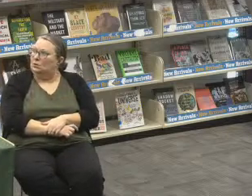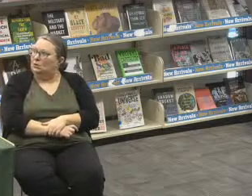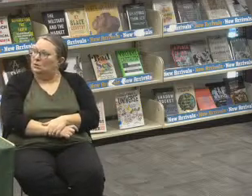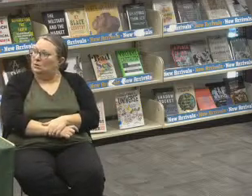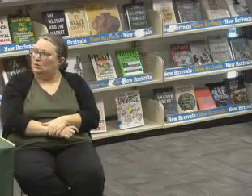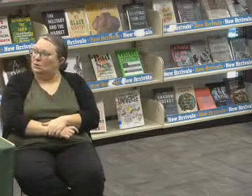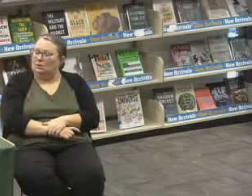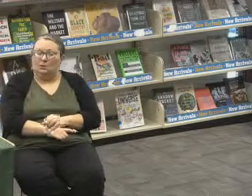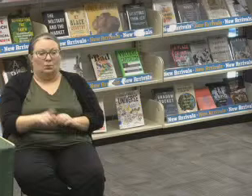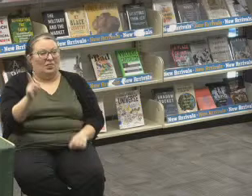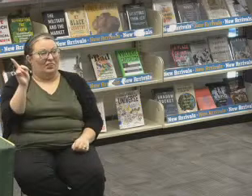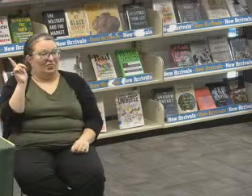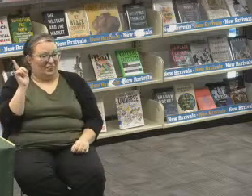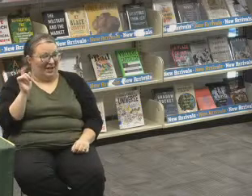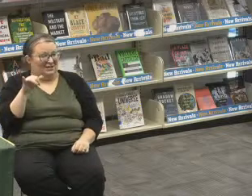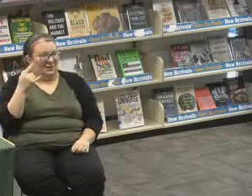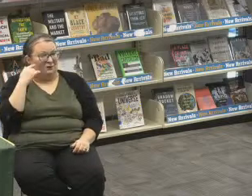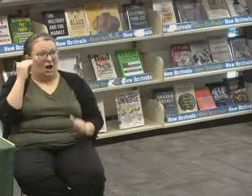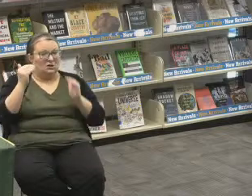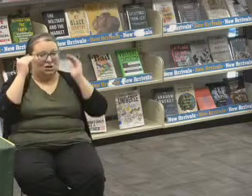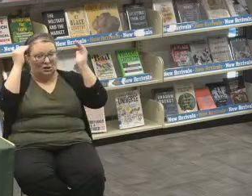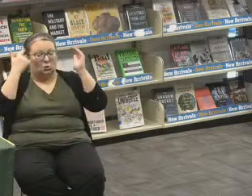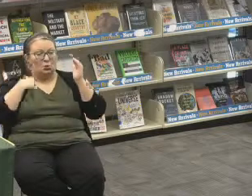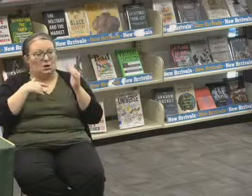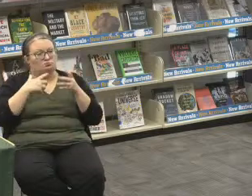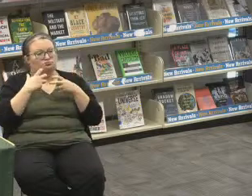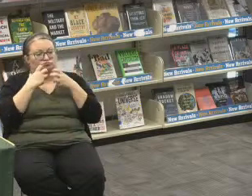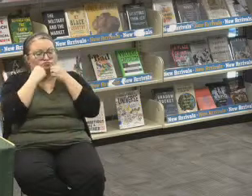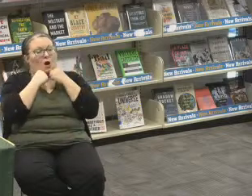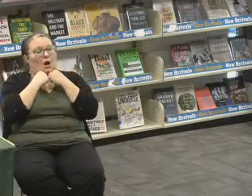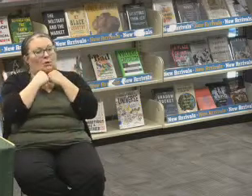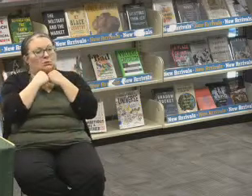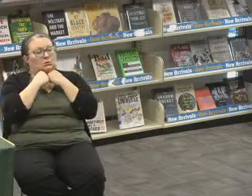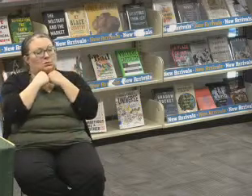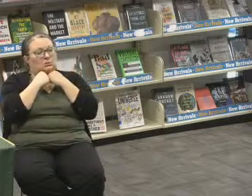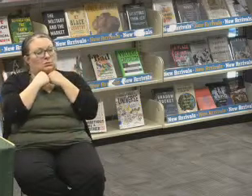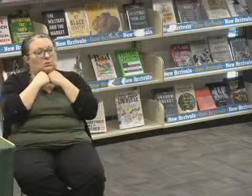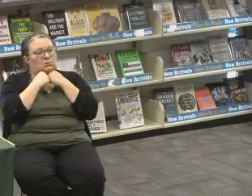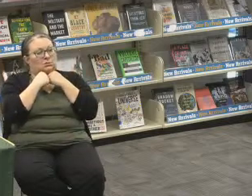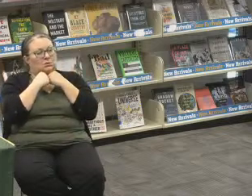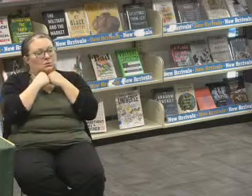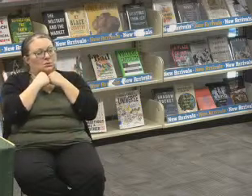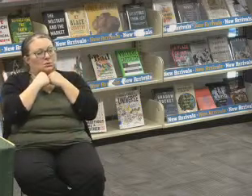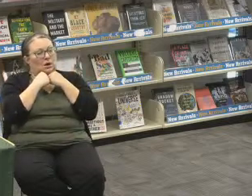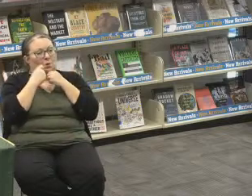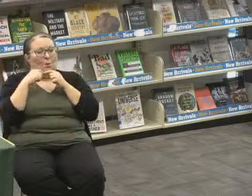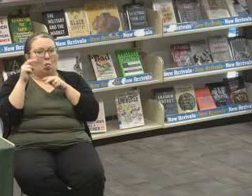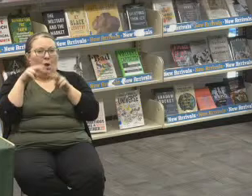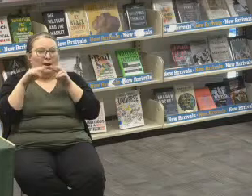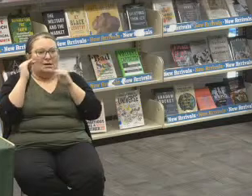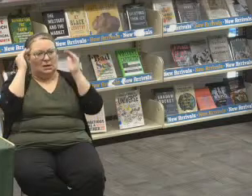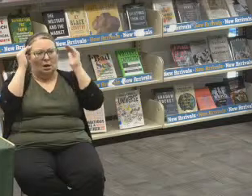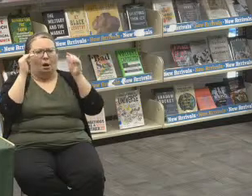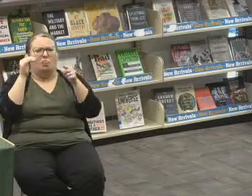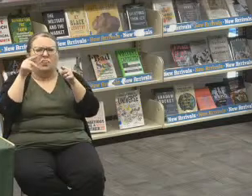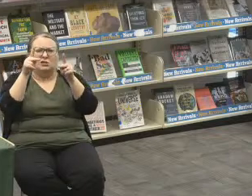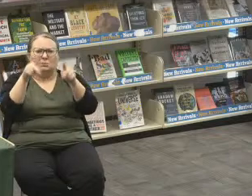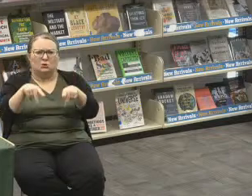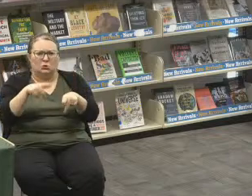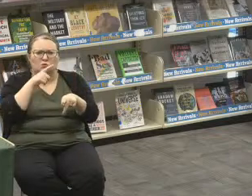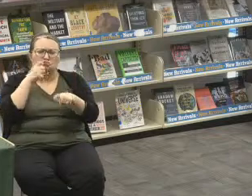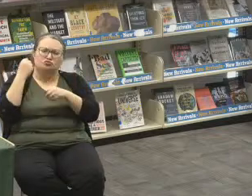This is something that in adults we often prize. This is something that when we take a look at adults, we say, that's a person